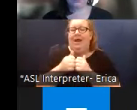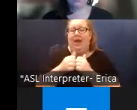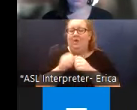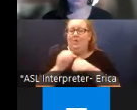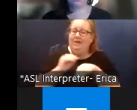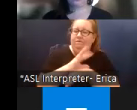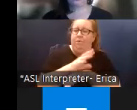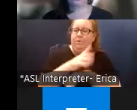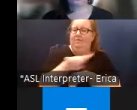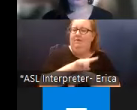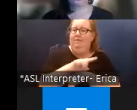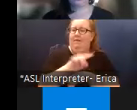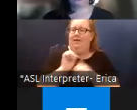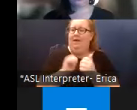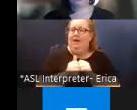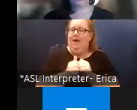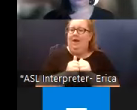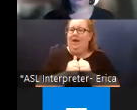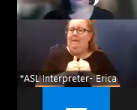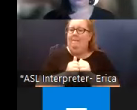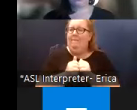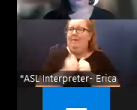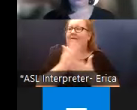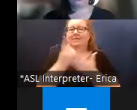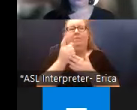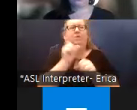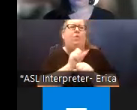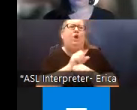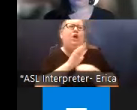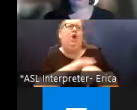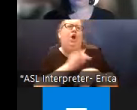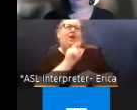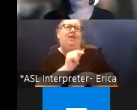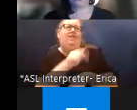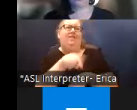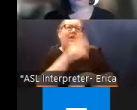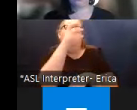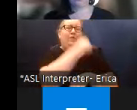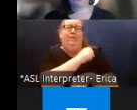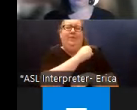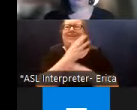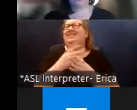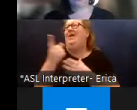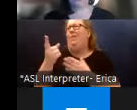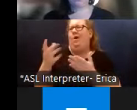their attention? Somebody's working on it. Somebody's got this covered. You know,